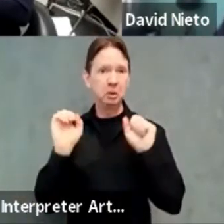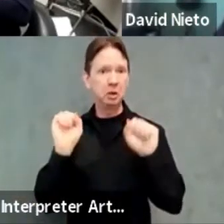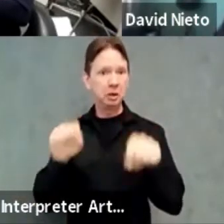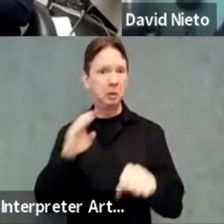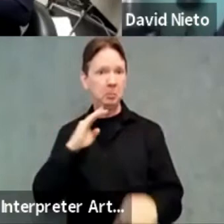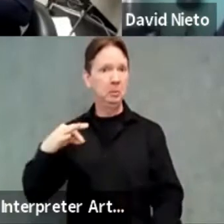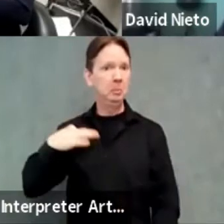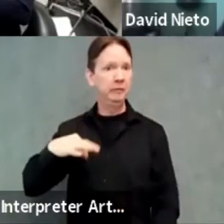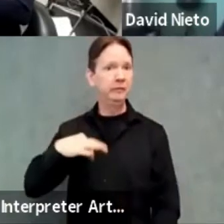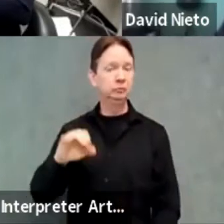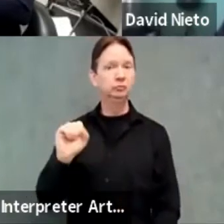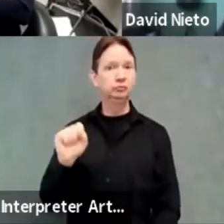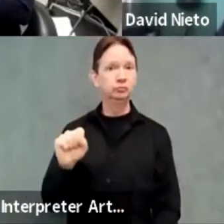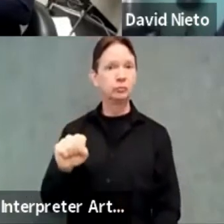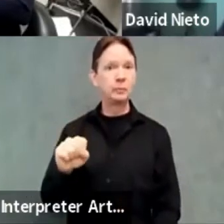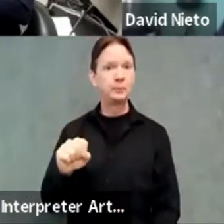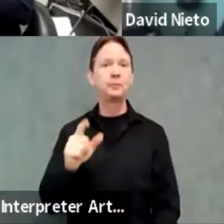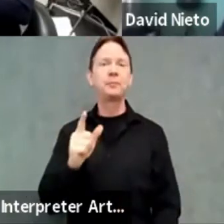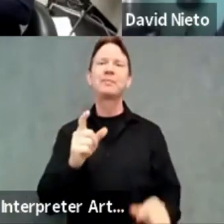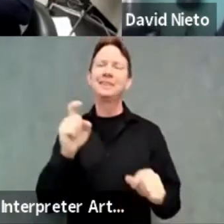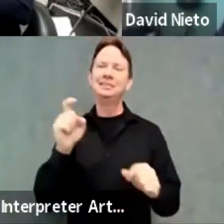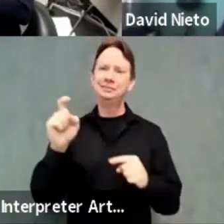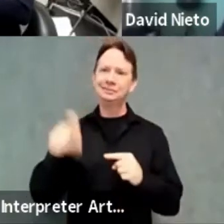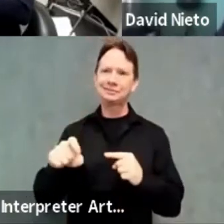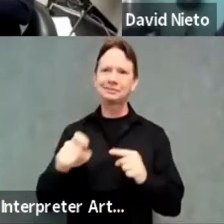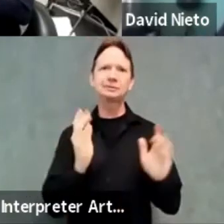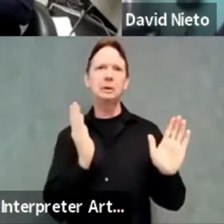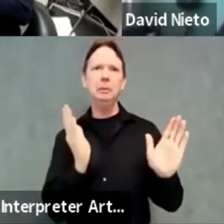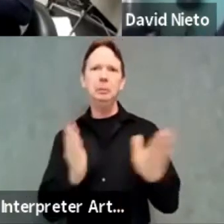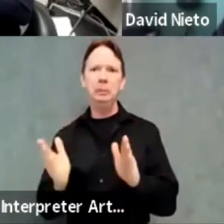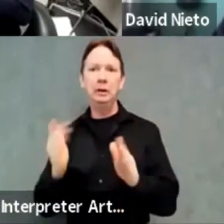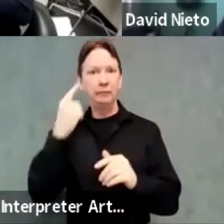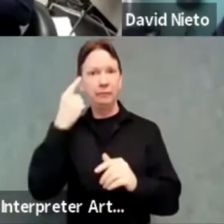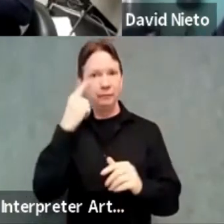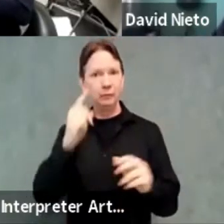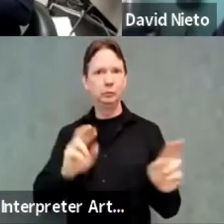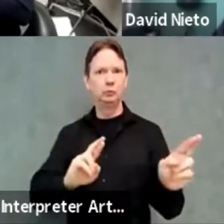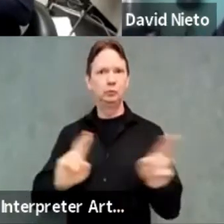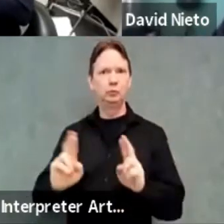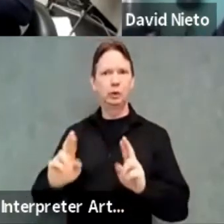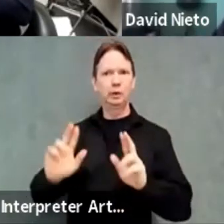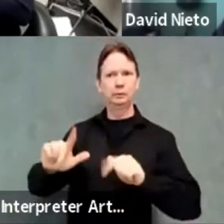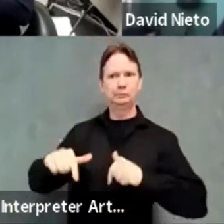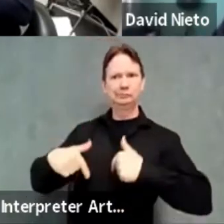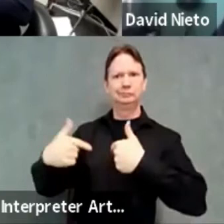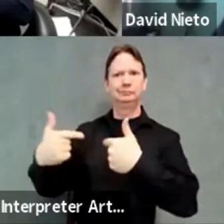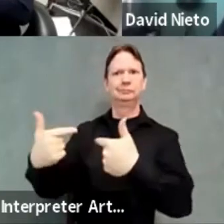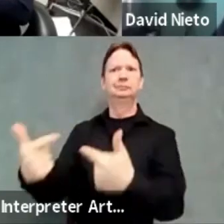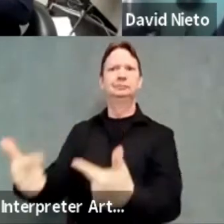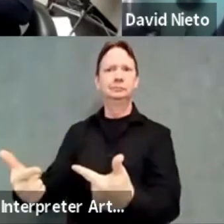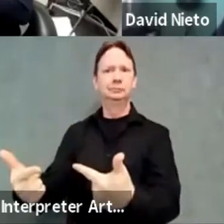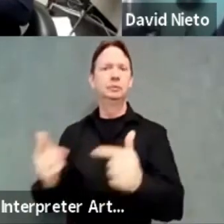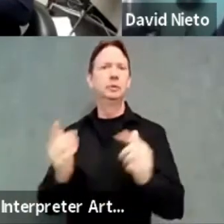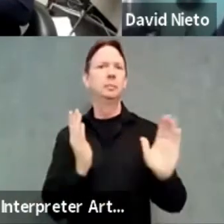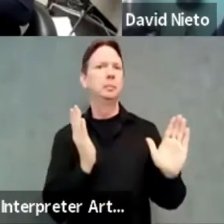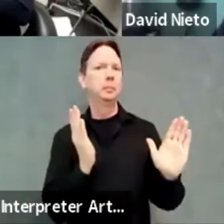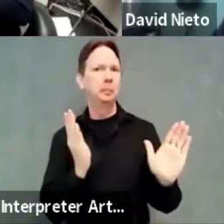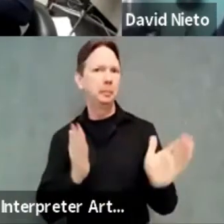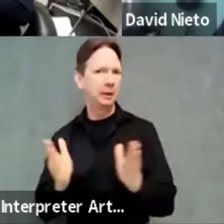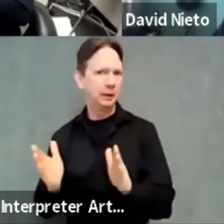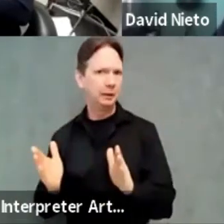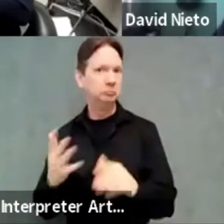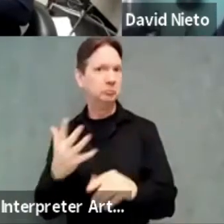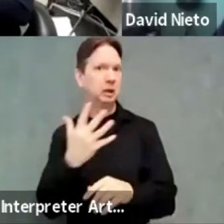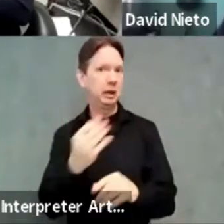so planning for that passover of information through succession planning and perhaps longer terms